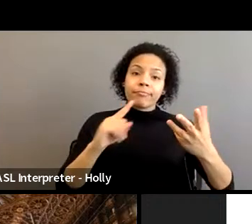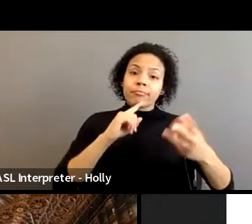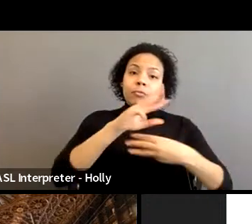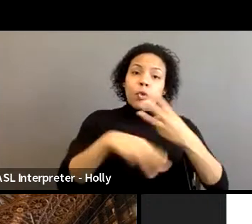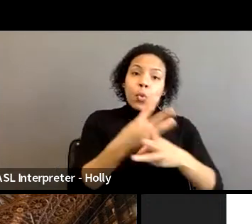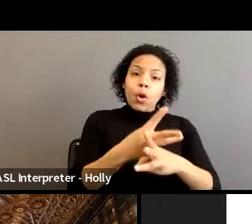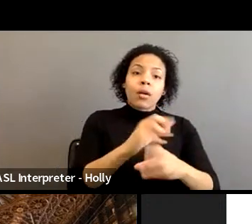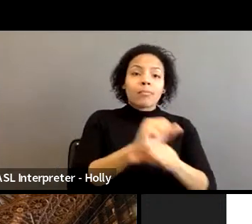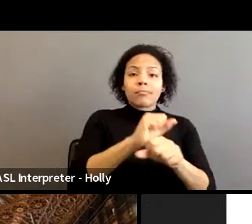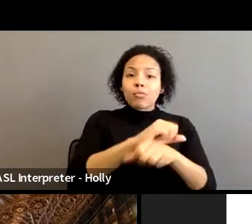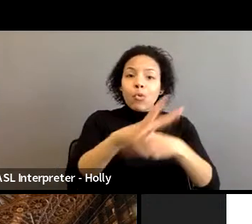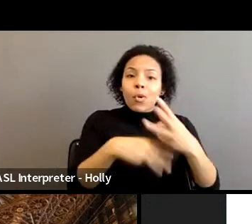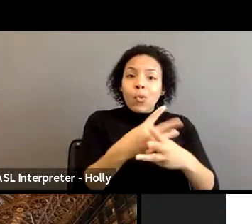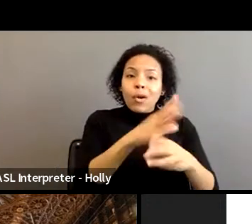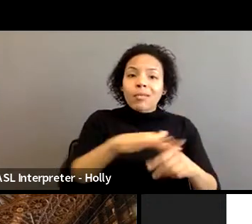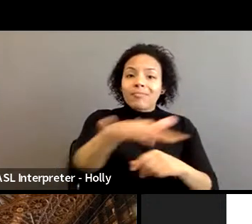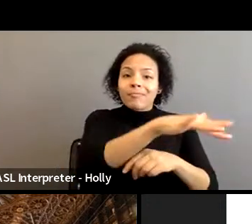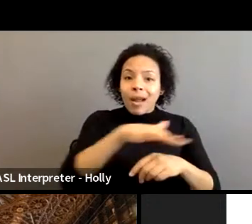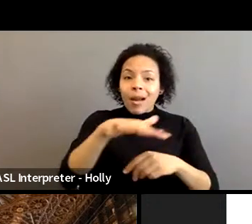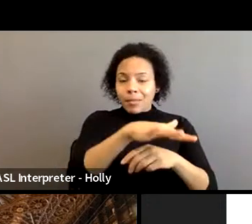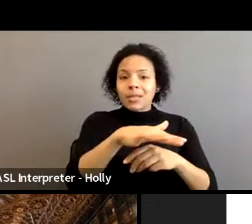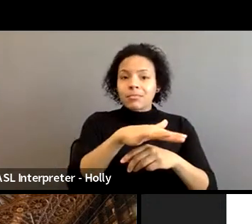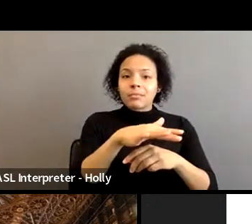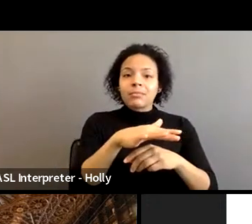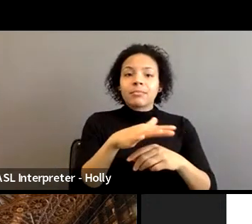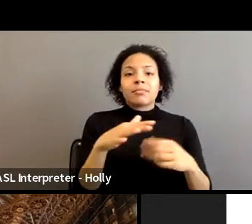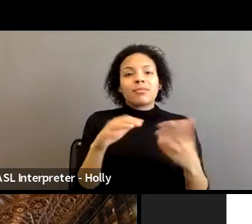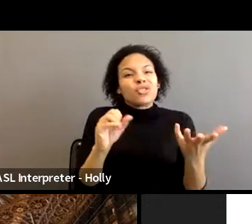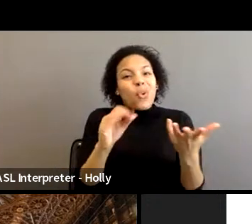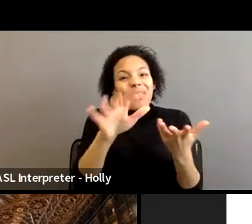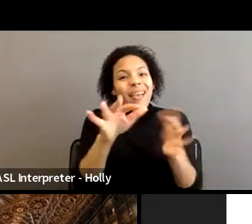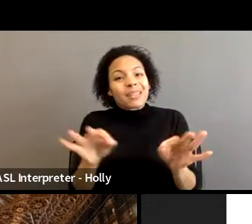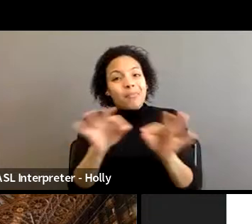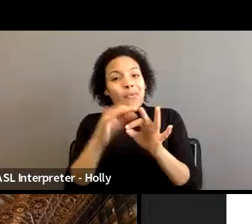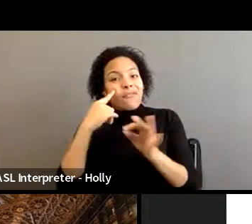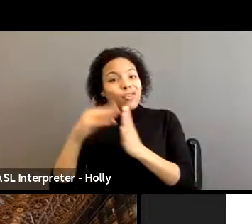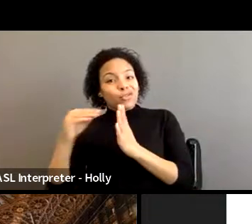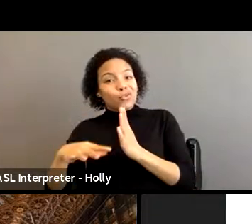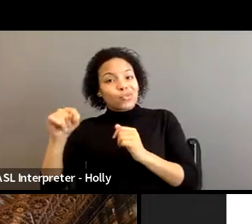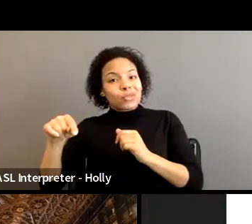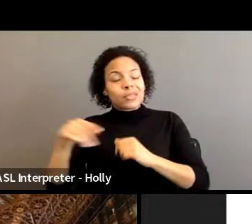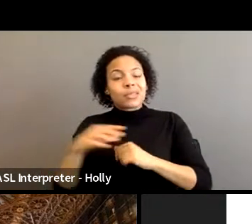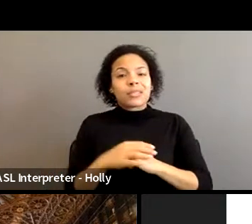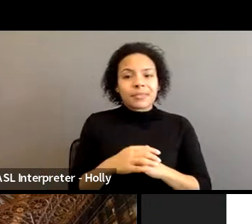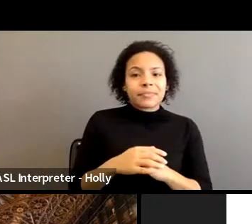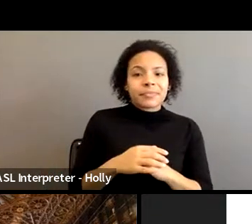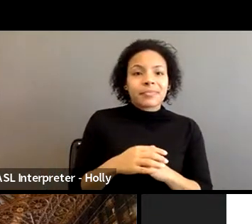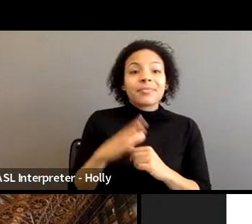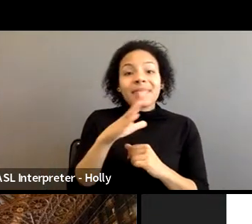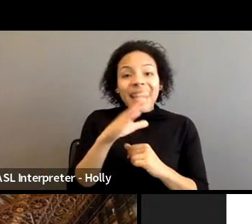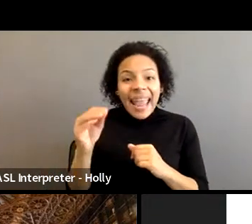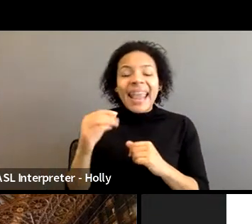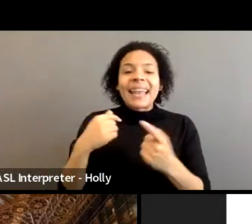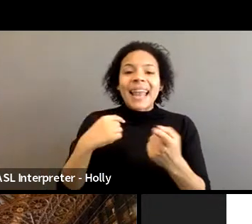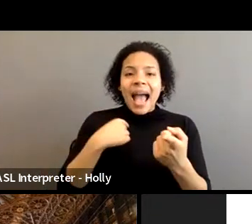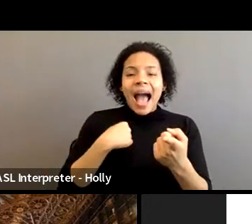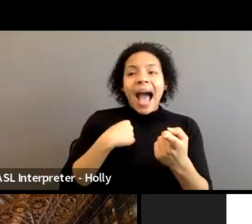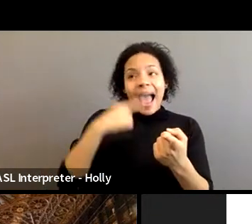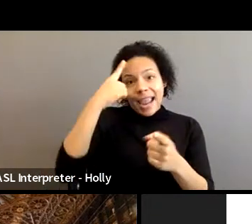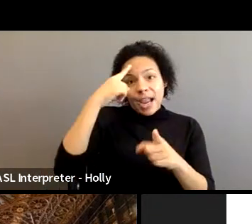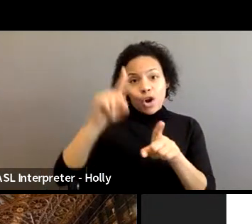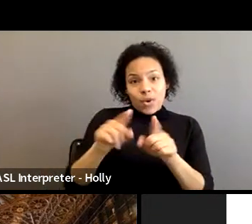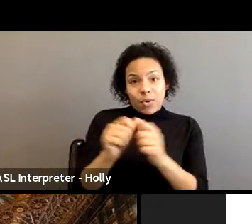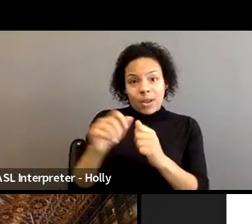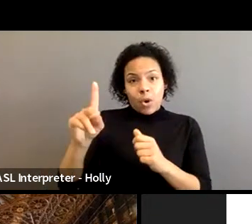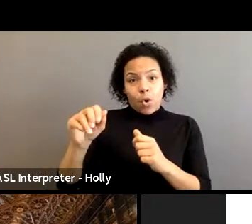move into that. And so I think I wanted to piggyback a little bit on what Corey had said about resources. I think it would be important, especially on the 2-year